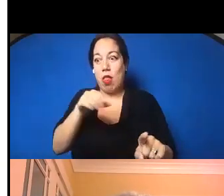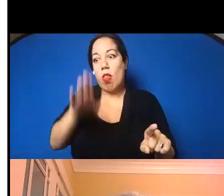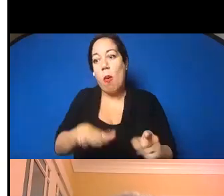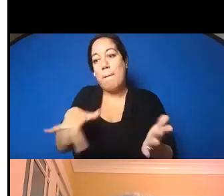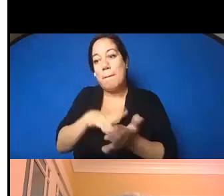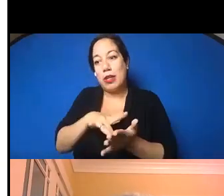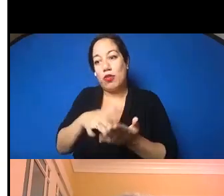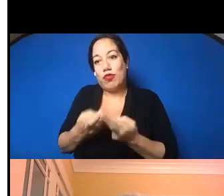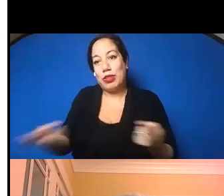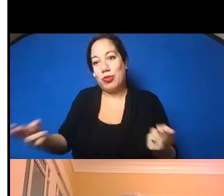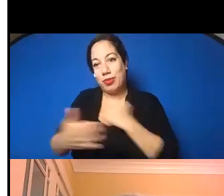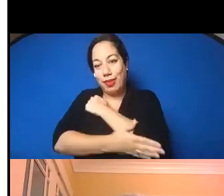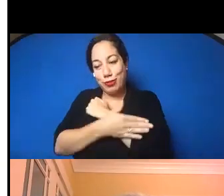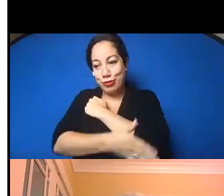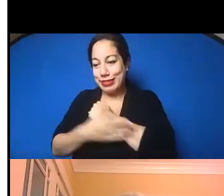countries where the